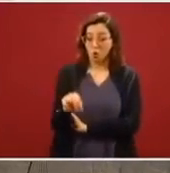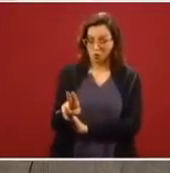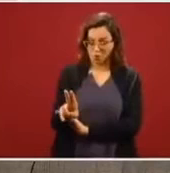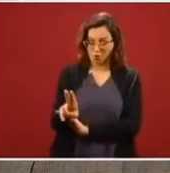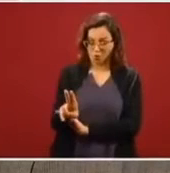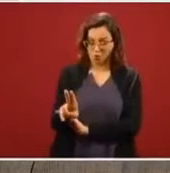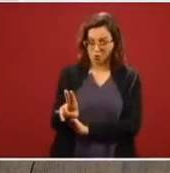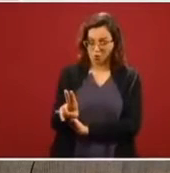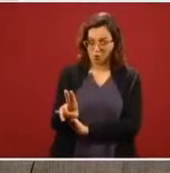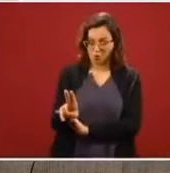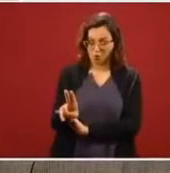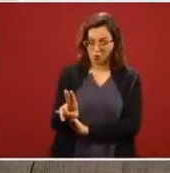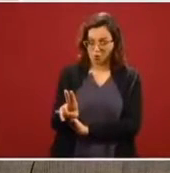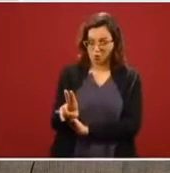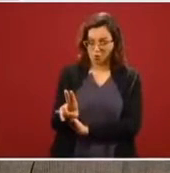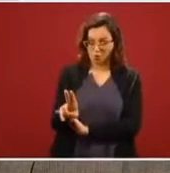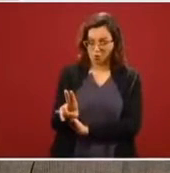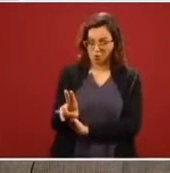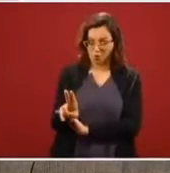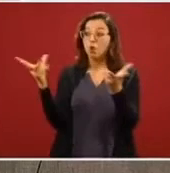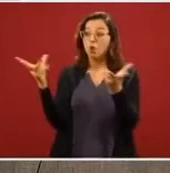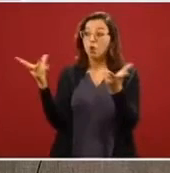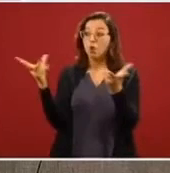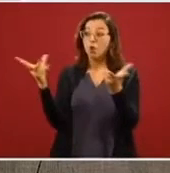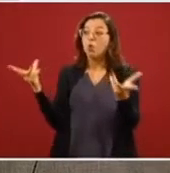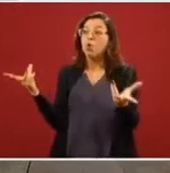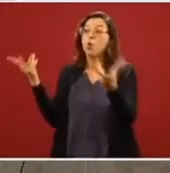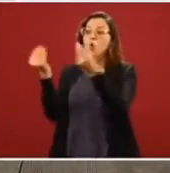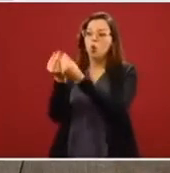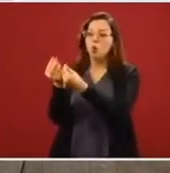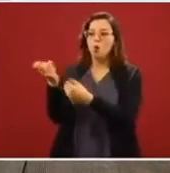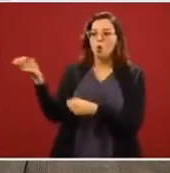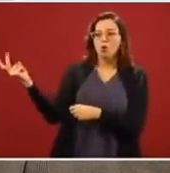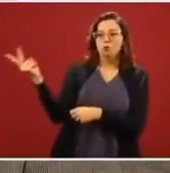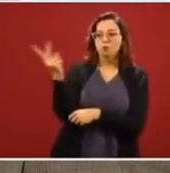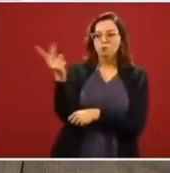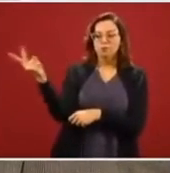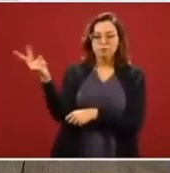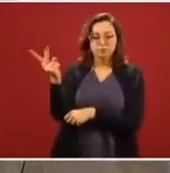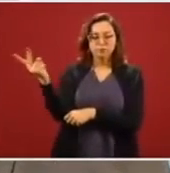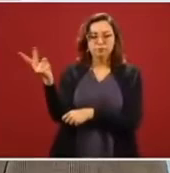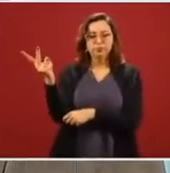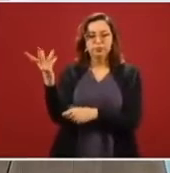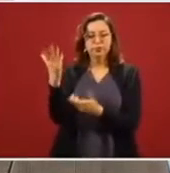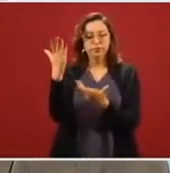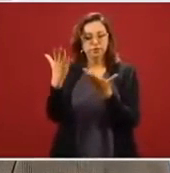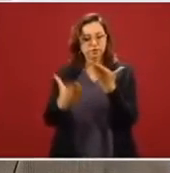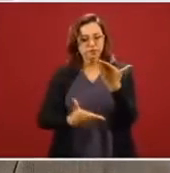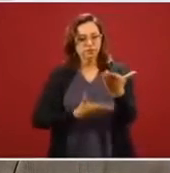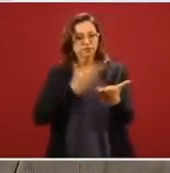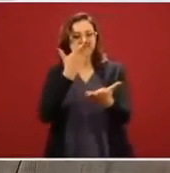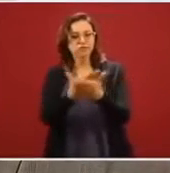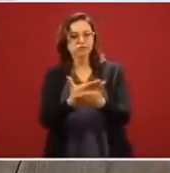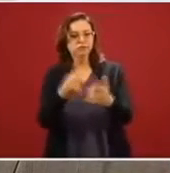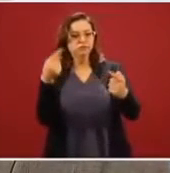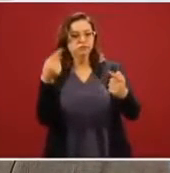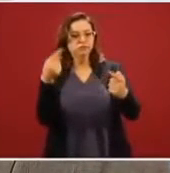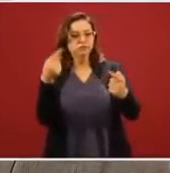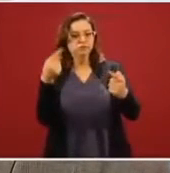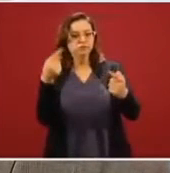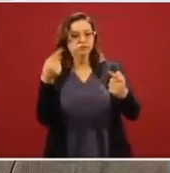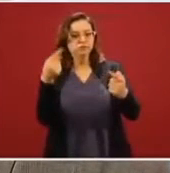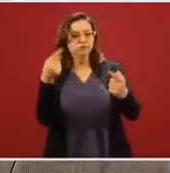Unidas, from the United Nations, planteó los principios rectores del reglamento